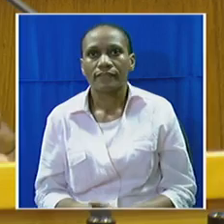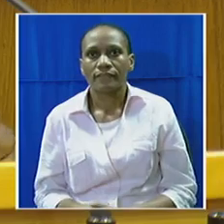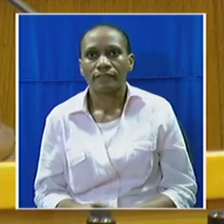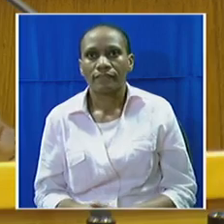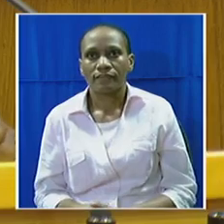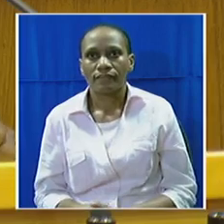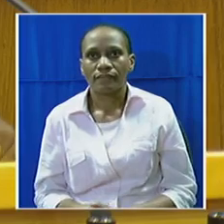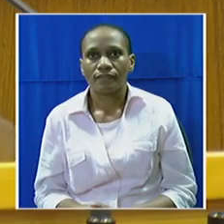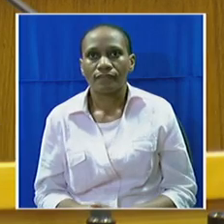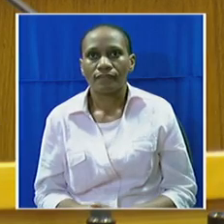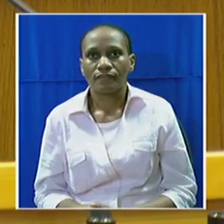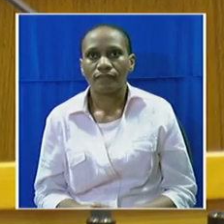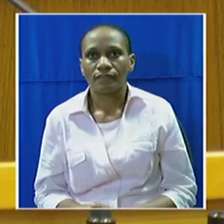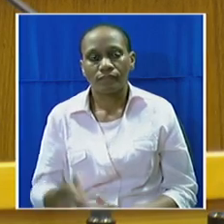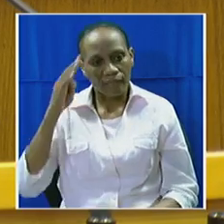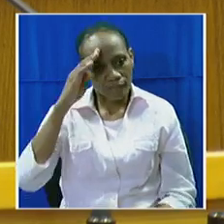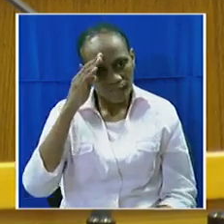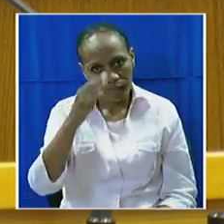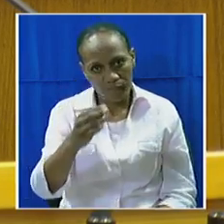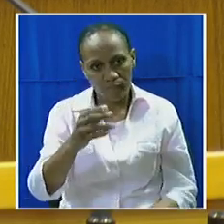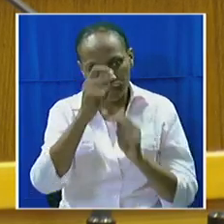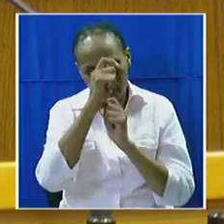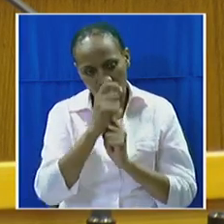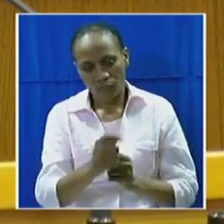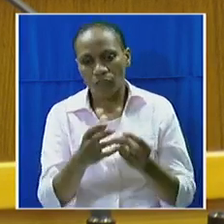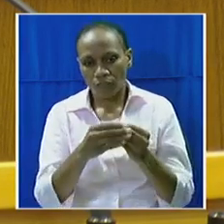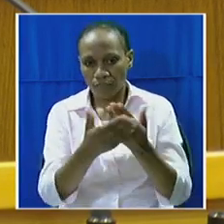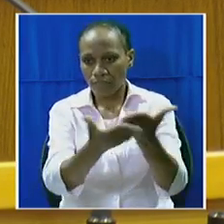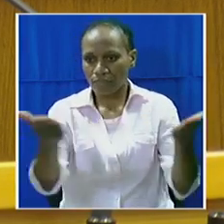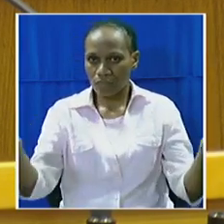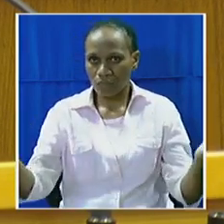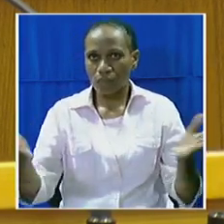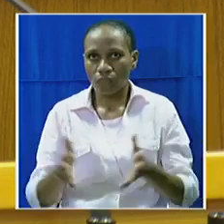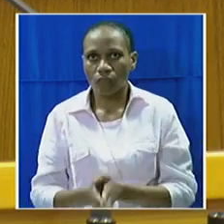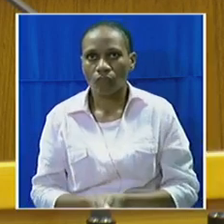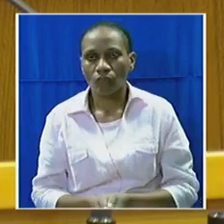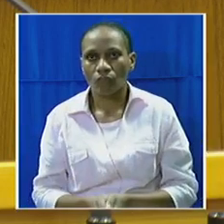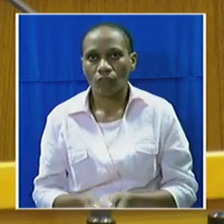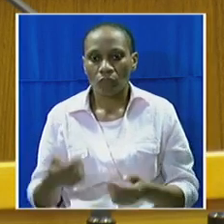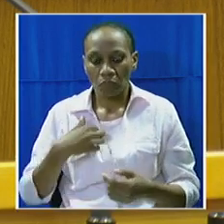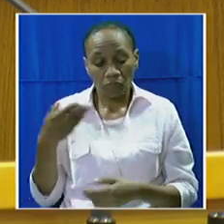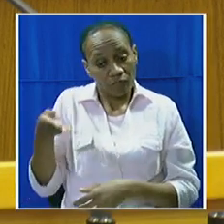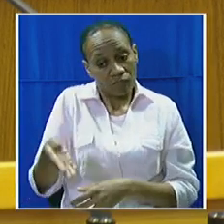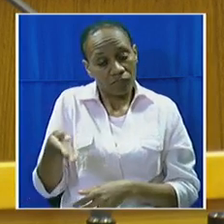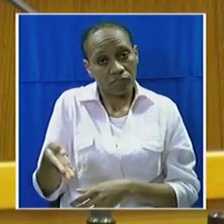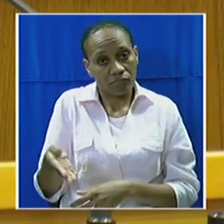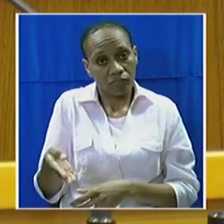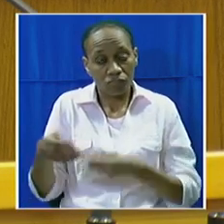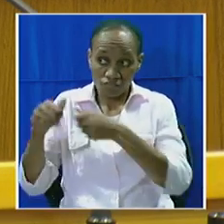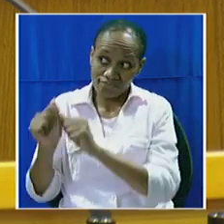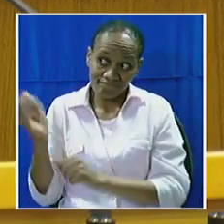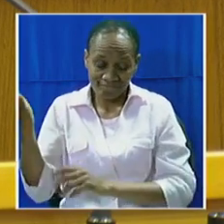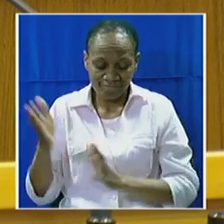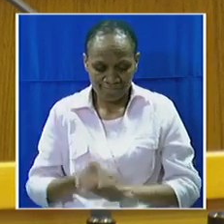Mandikhahleleke nakumalungu abeke kuleyo lendlu. Silapha sihlalo sokuthula